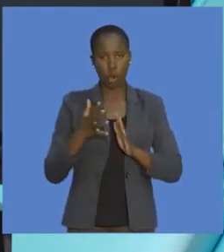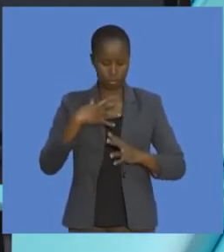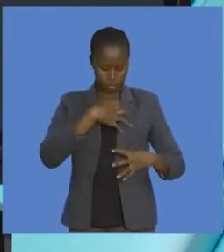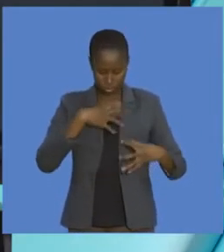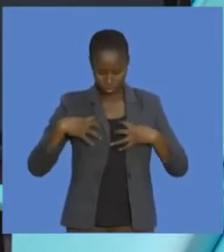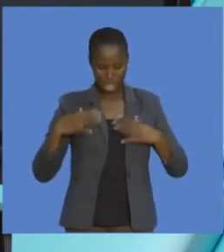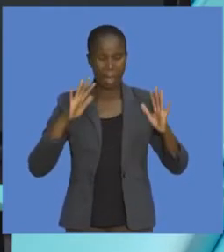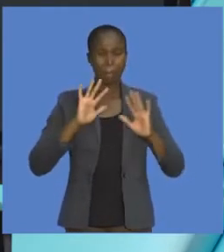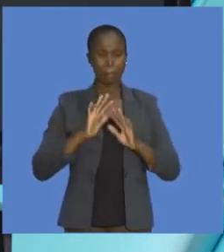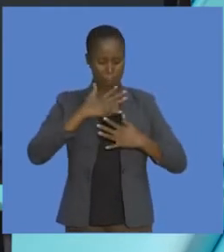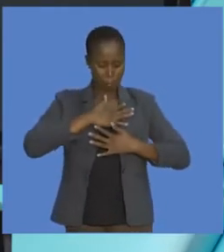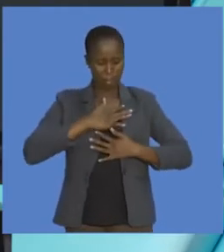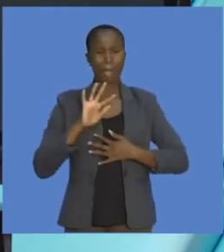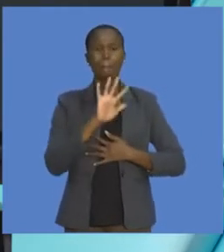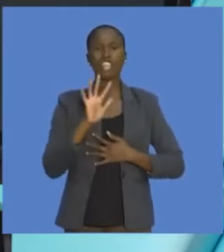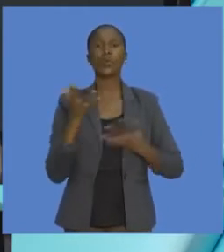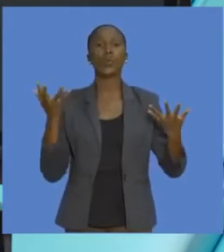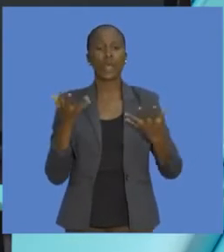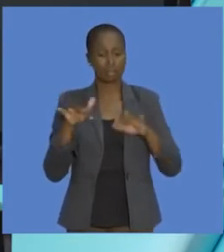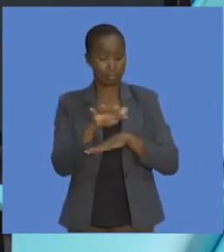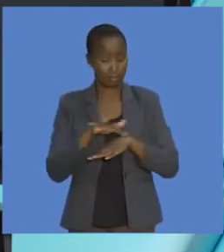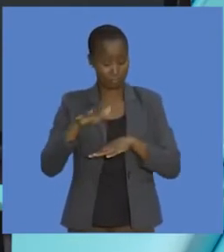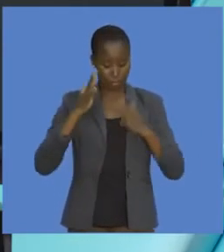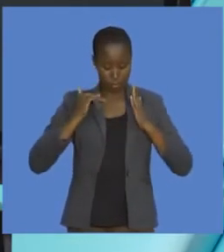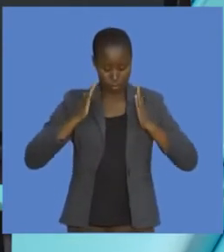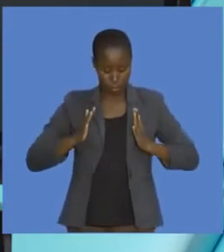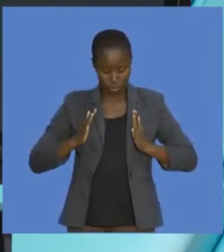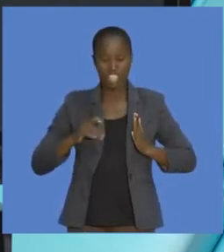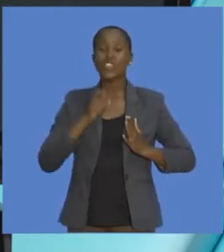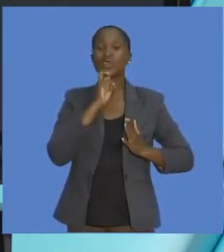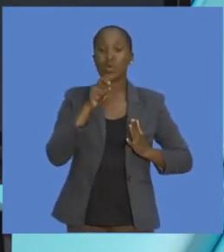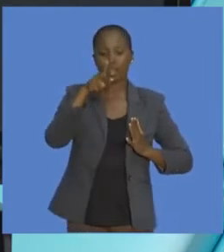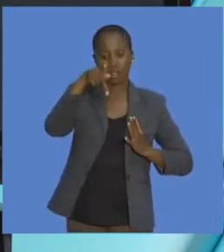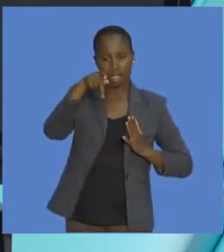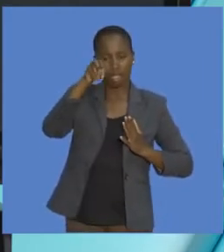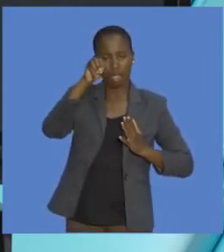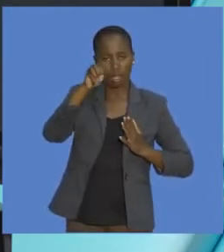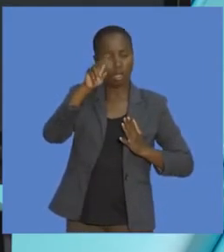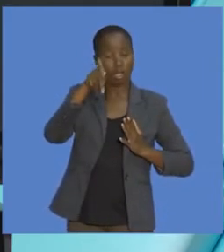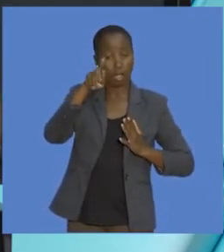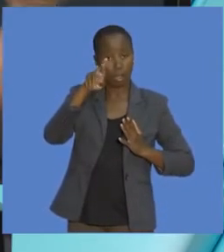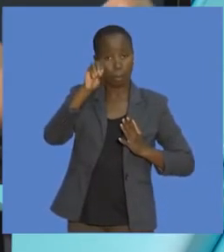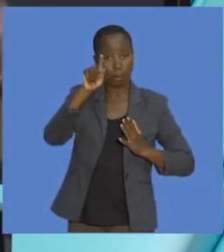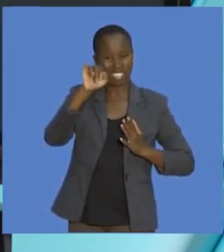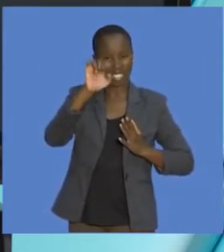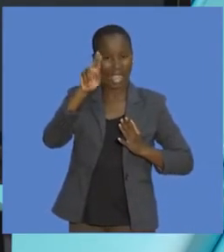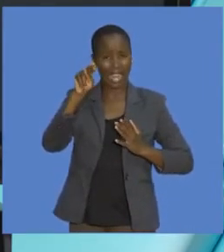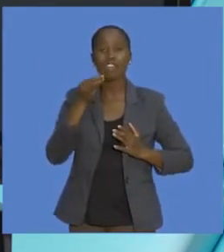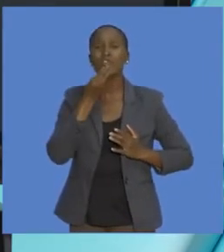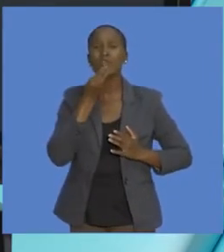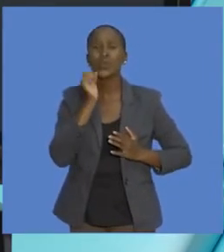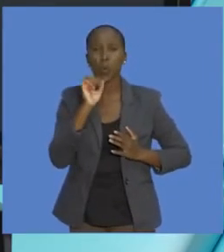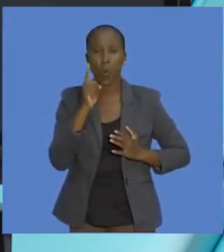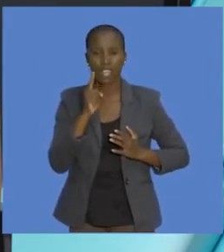call recognition proteins that then receive them and then allow the hormone to act on that organ